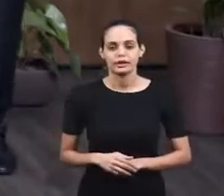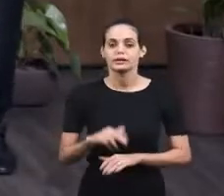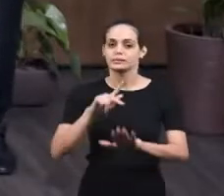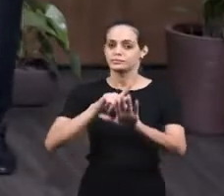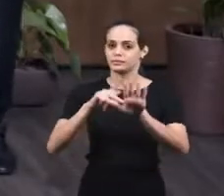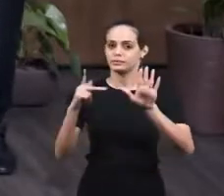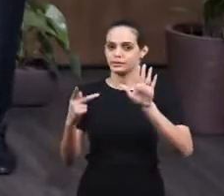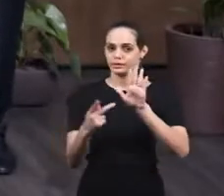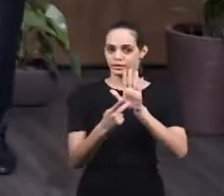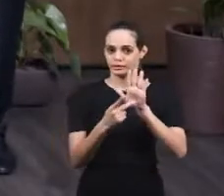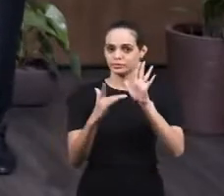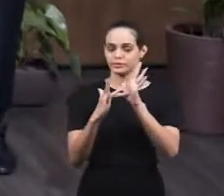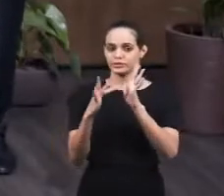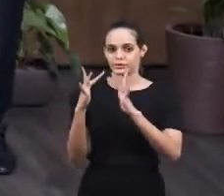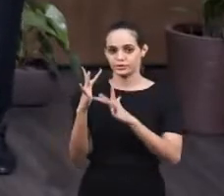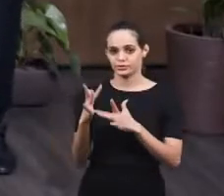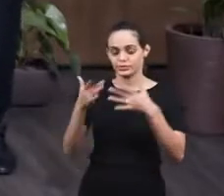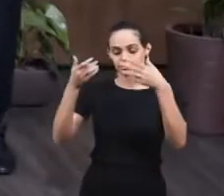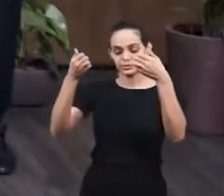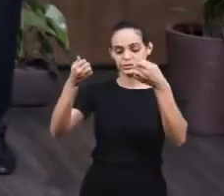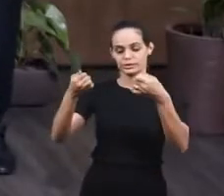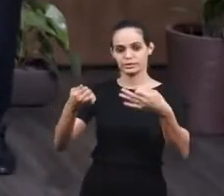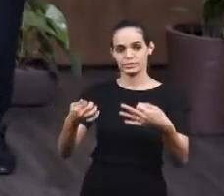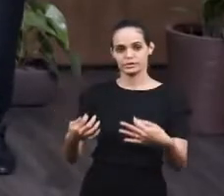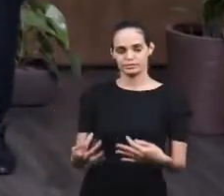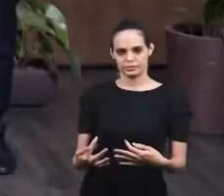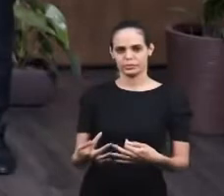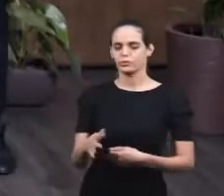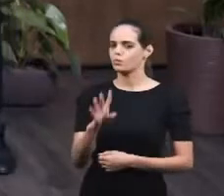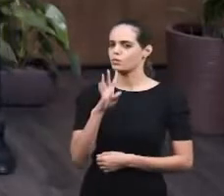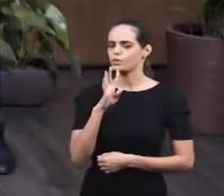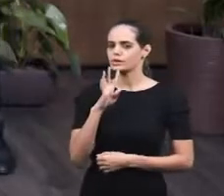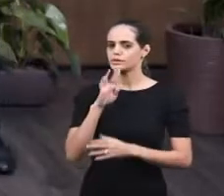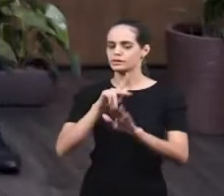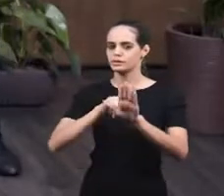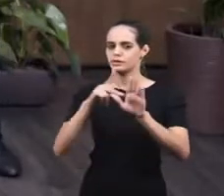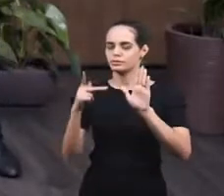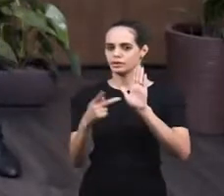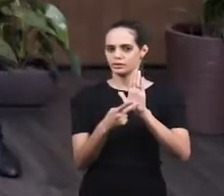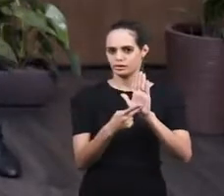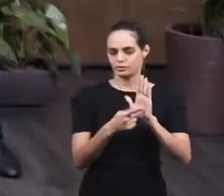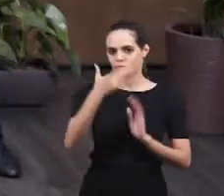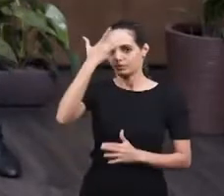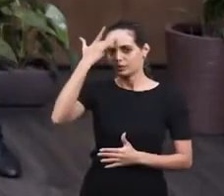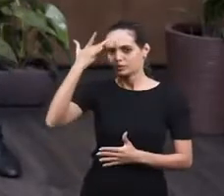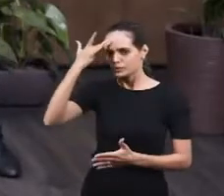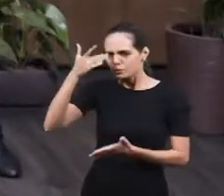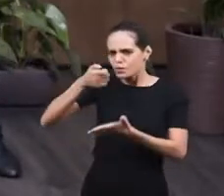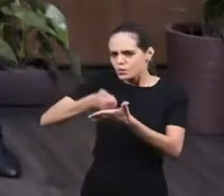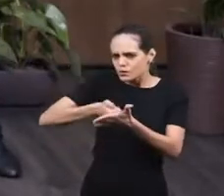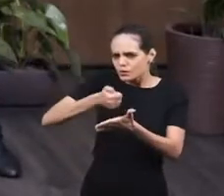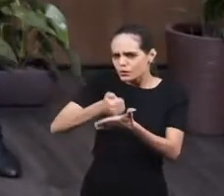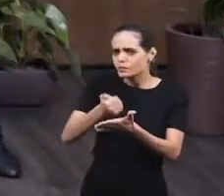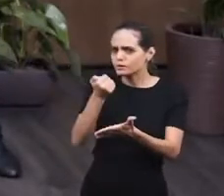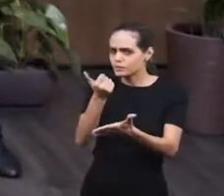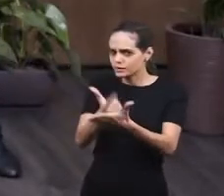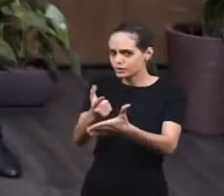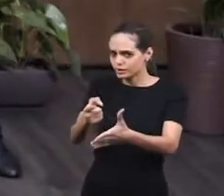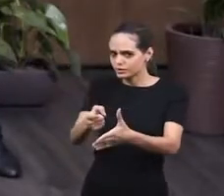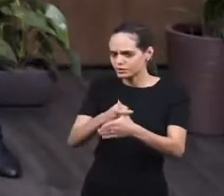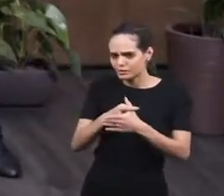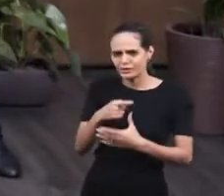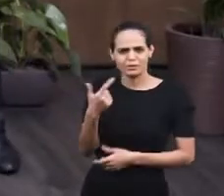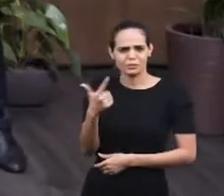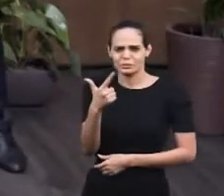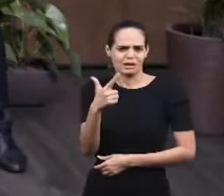question that contributed to a parable that was shared by the Lord Jesus, known as the parable of the unforgiving